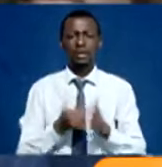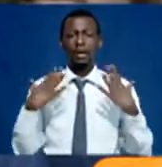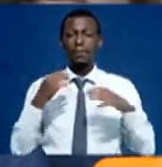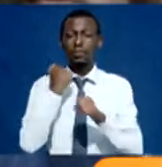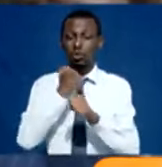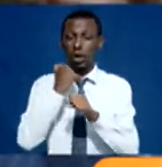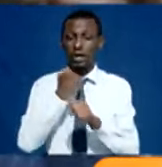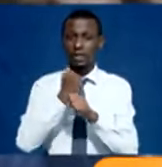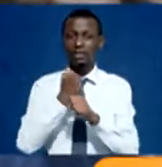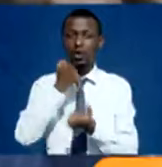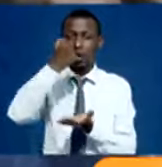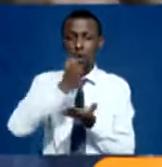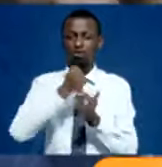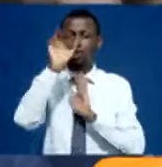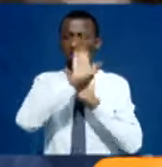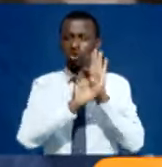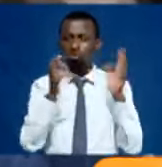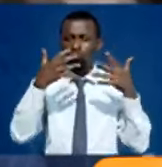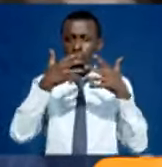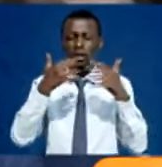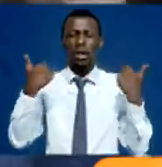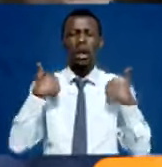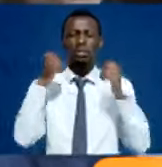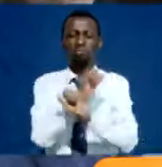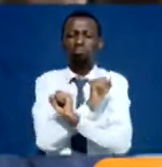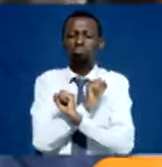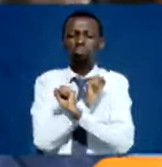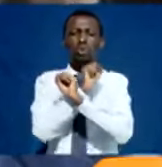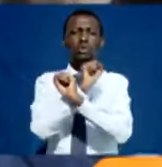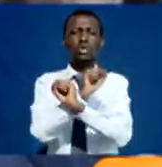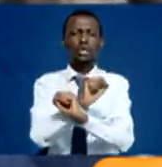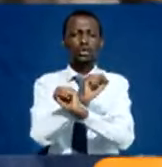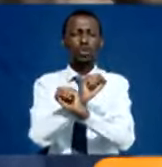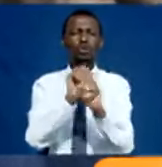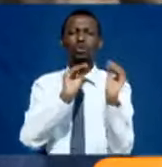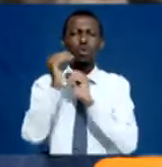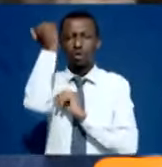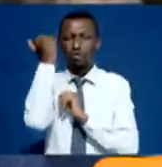have temporal immunity against criminal sanctions until they have been removed from